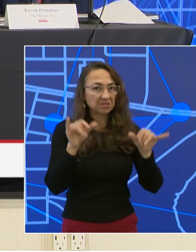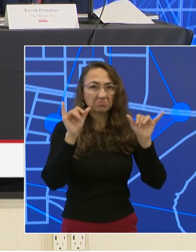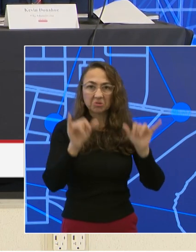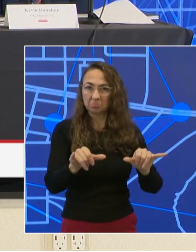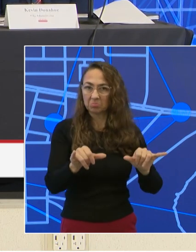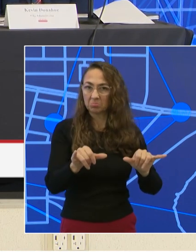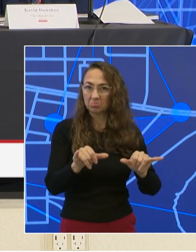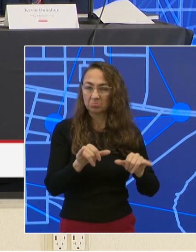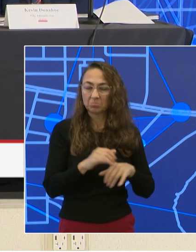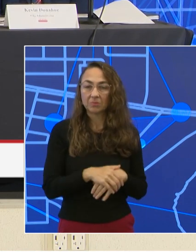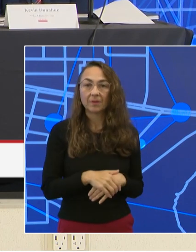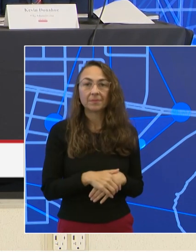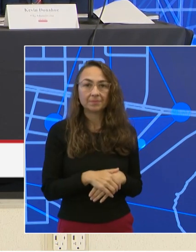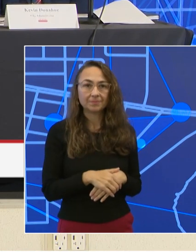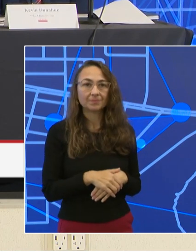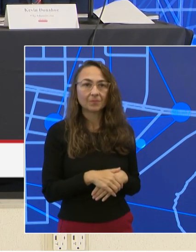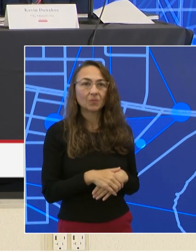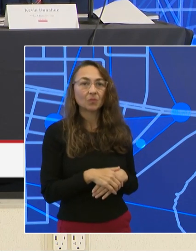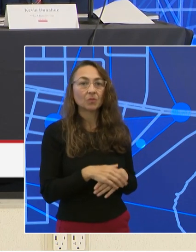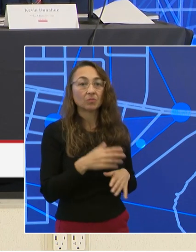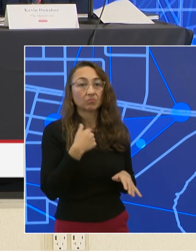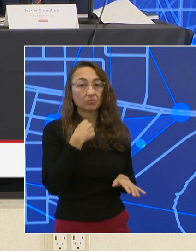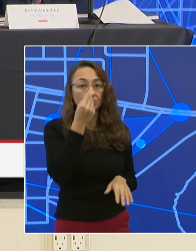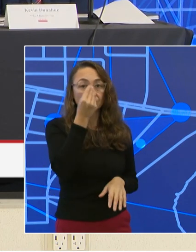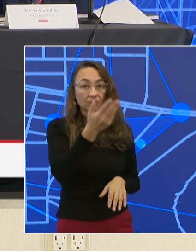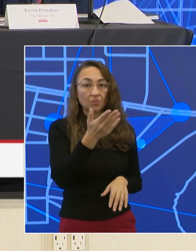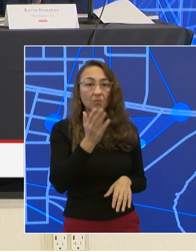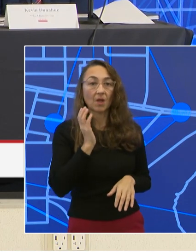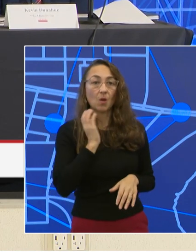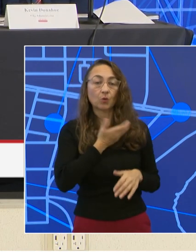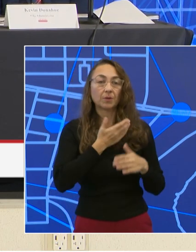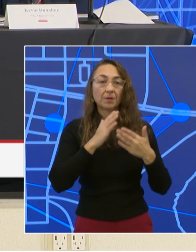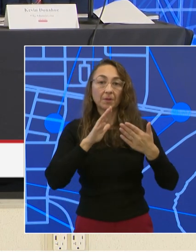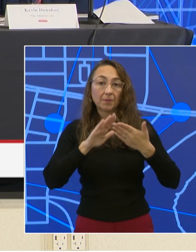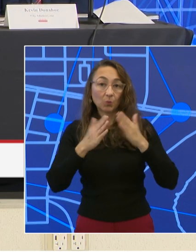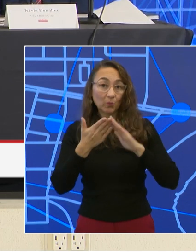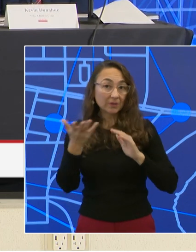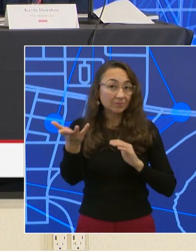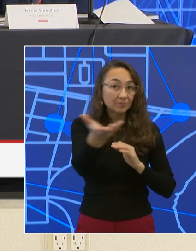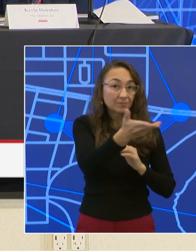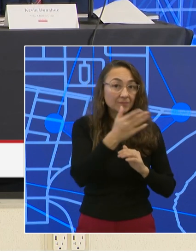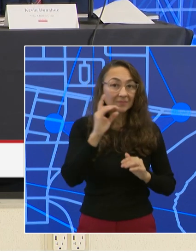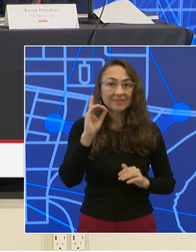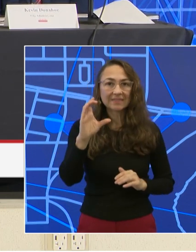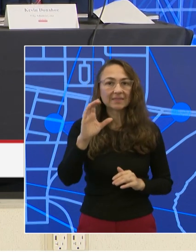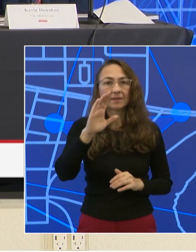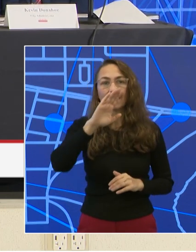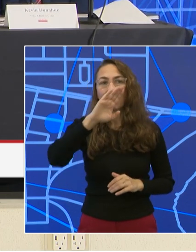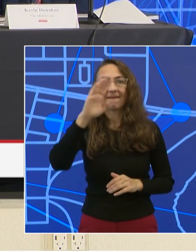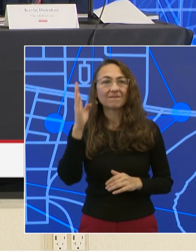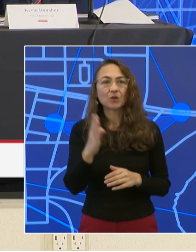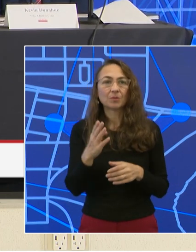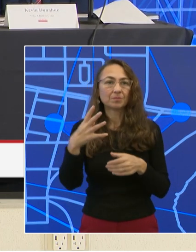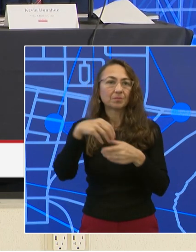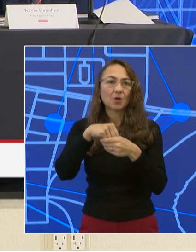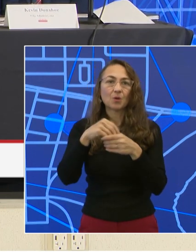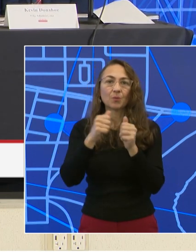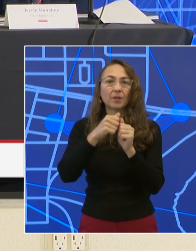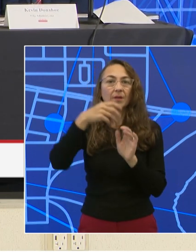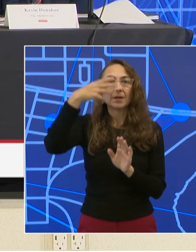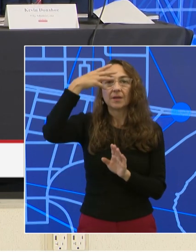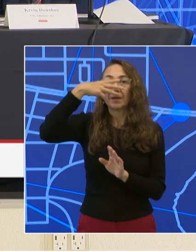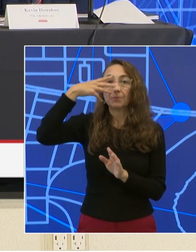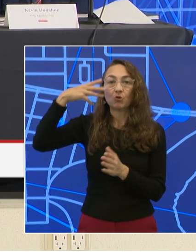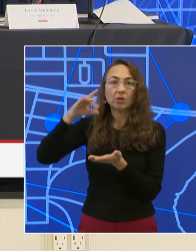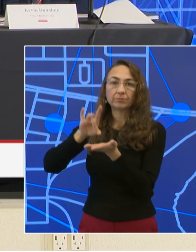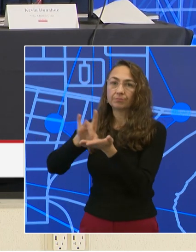say to our community that DC has never been involved in the enforcement of immigration laws, but